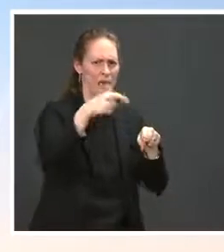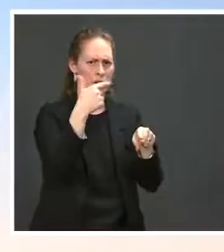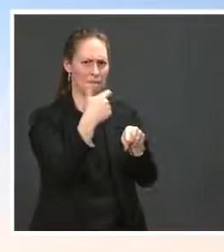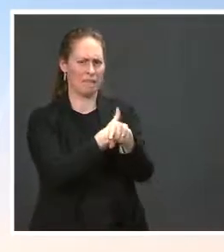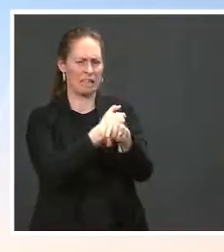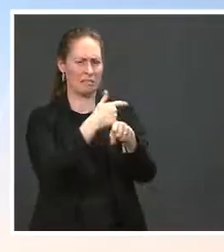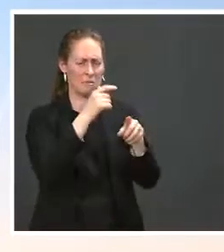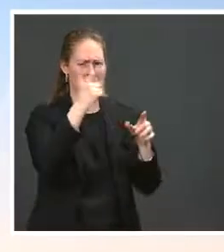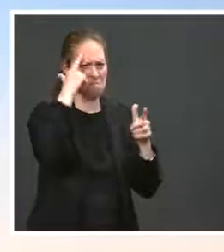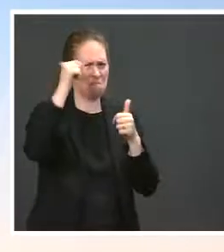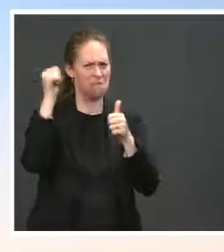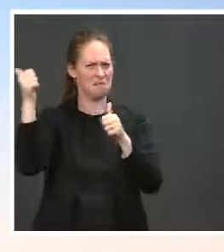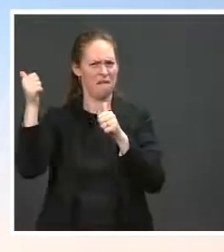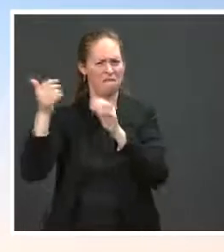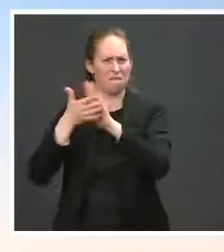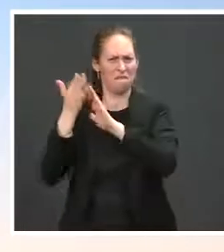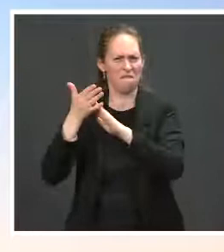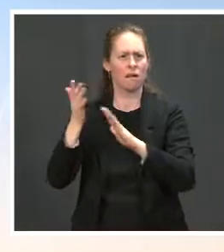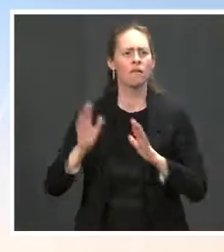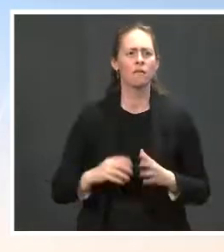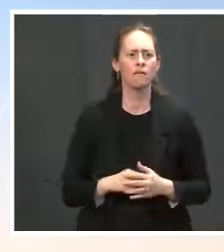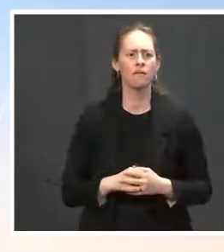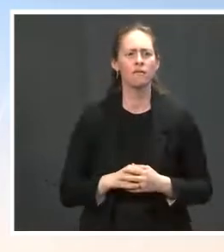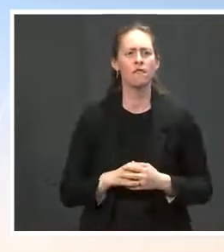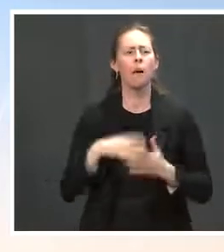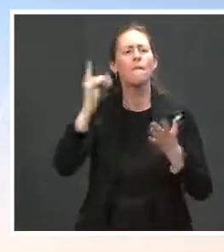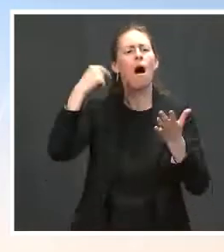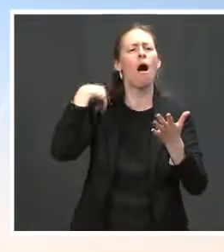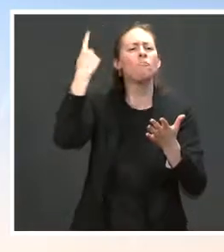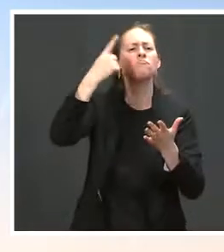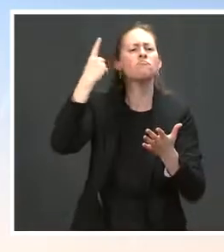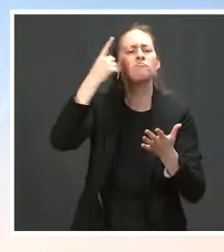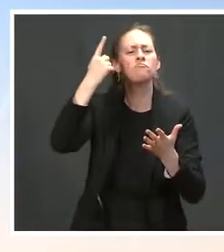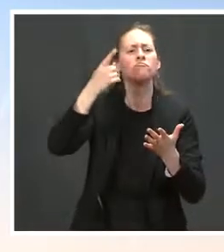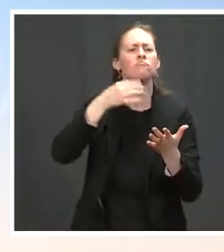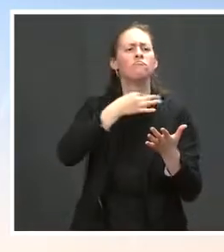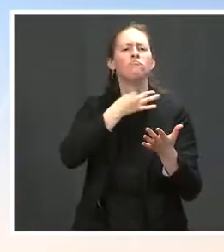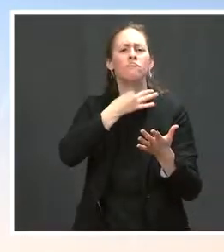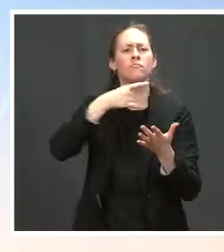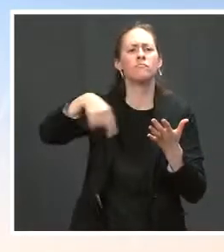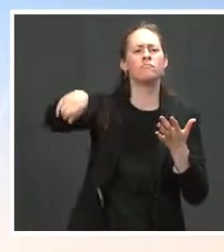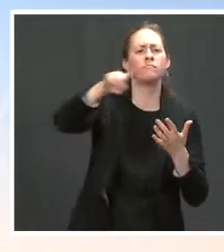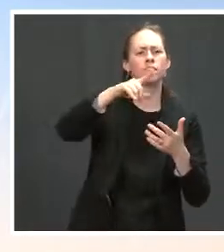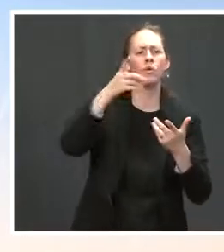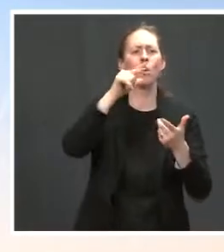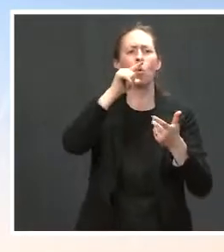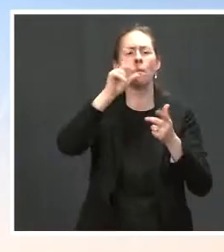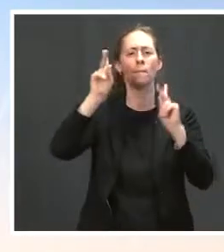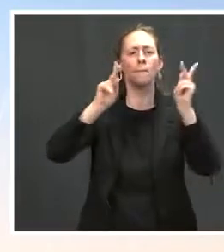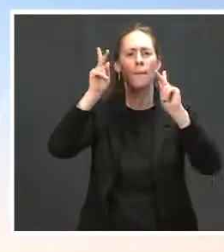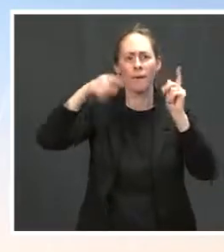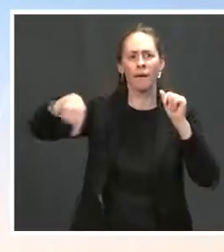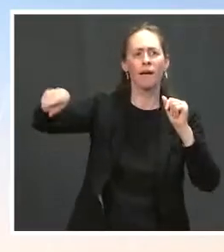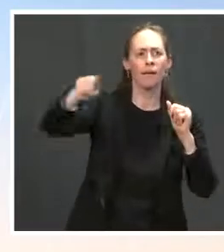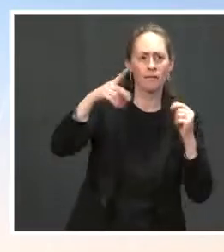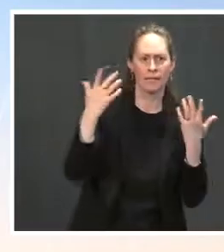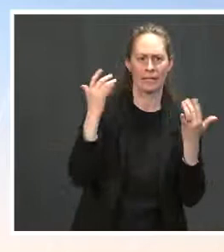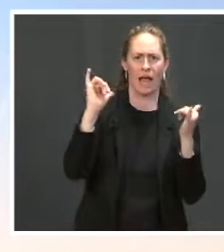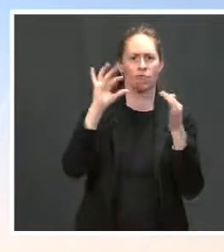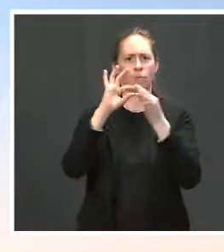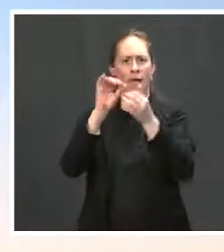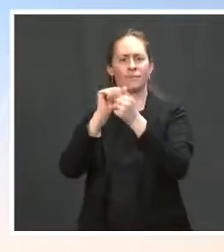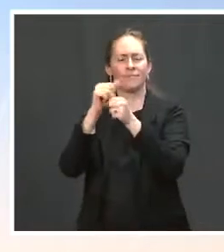mentioned earlier you'd be releasing guidance on the privacy rights people can expect when it comes to a vaccination with COVID-19. I'm not sure.